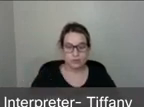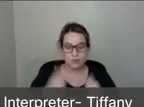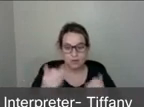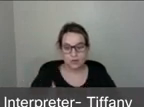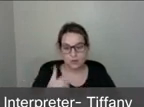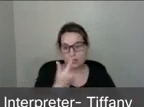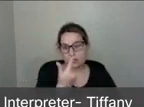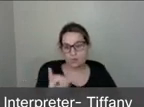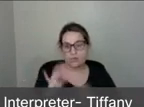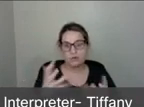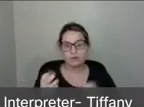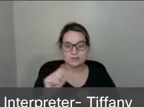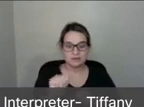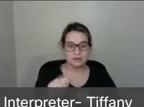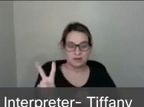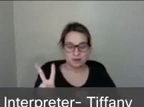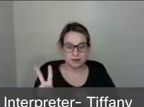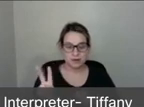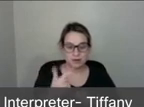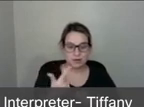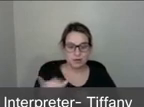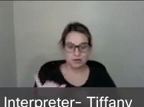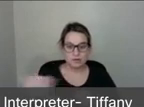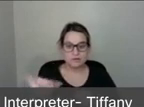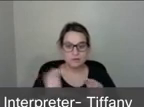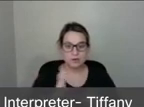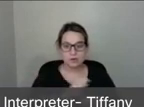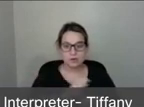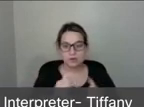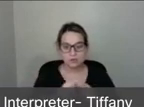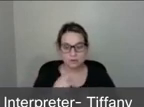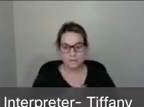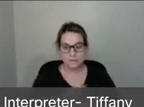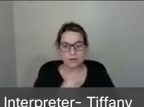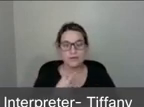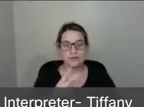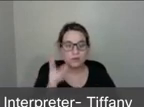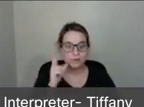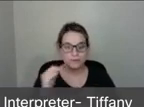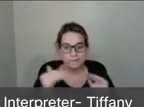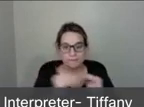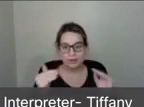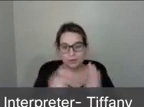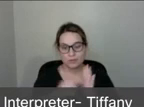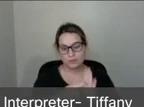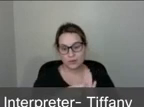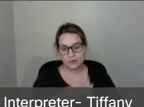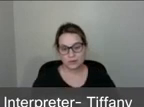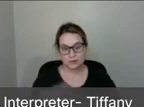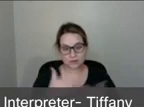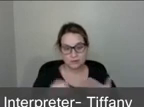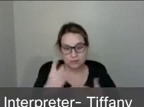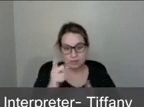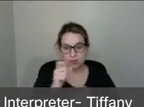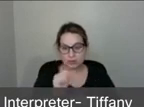like to see Avondale and Goodyear in the same congressional district where we could make our voices heard and get fairer representation and someone who would work for our